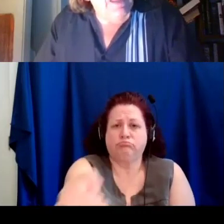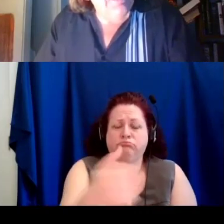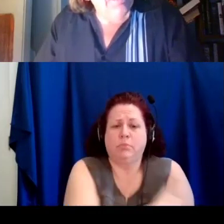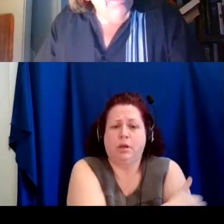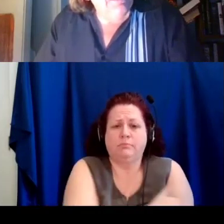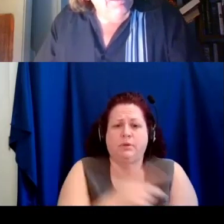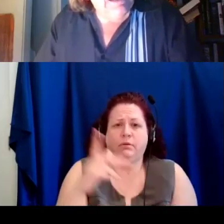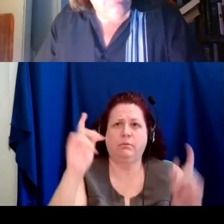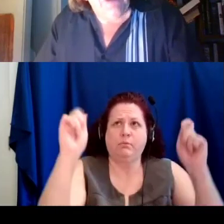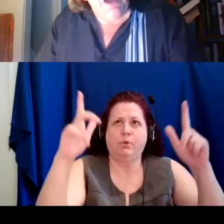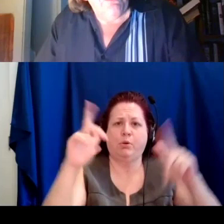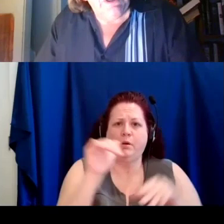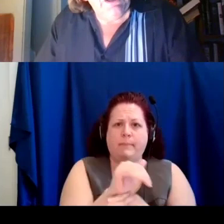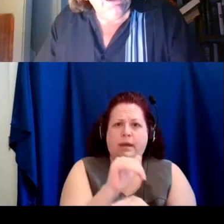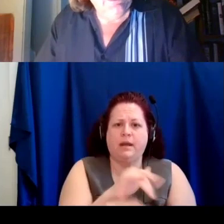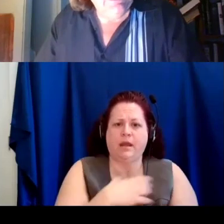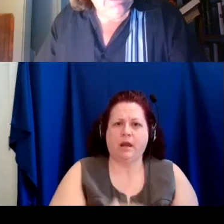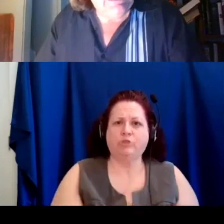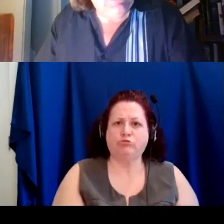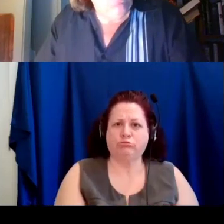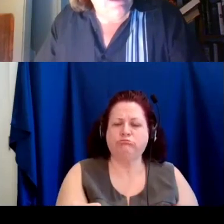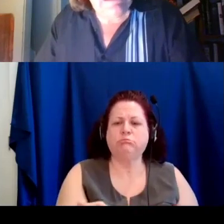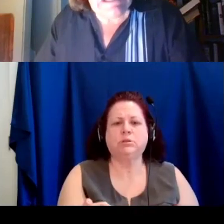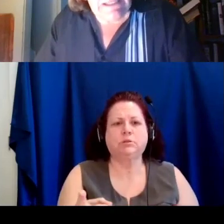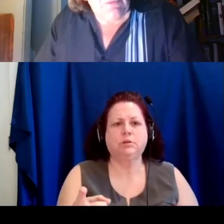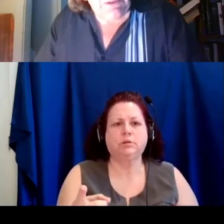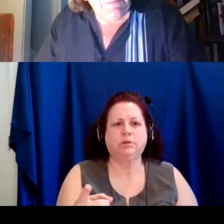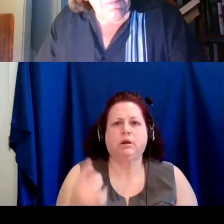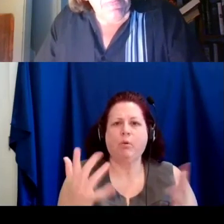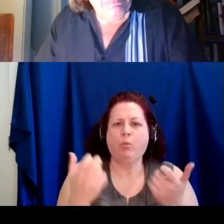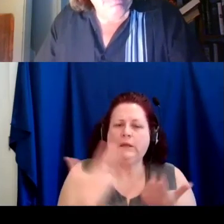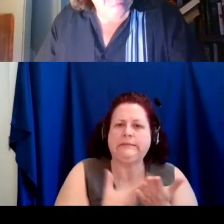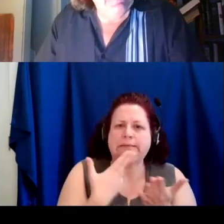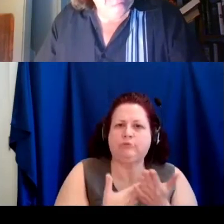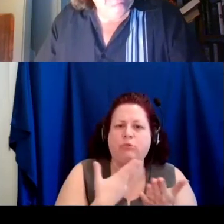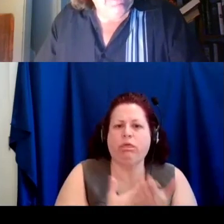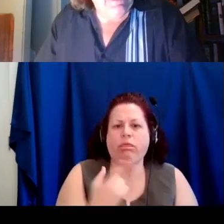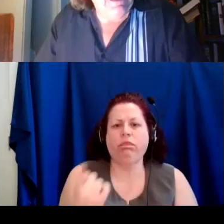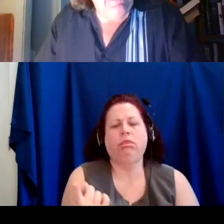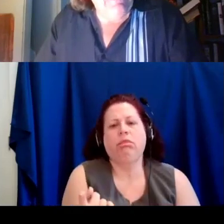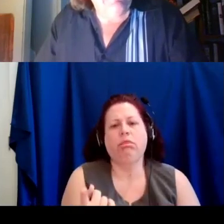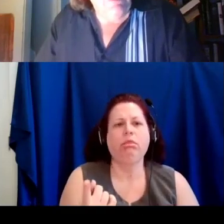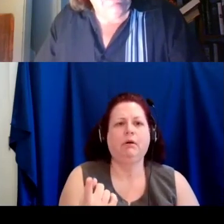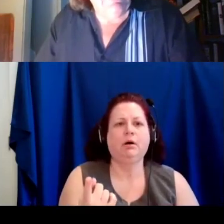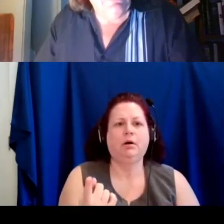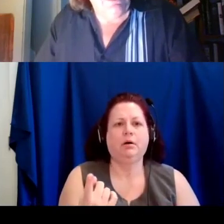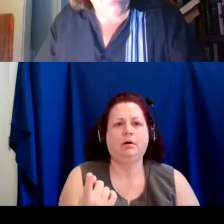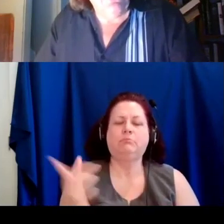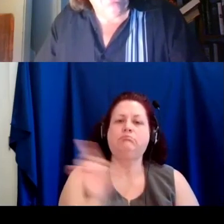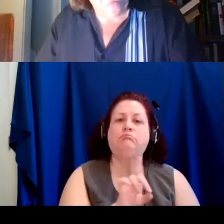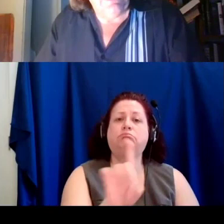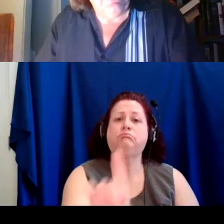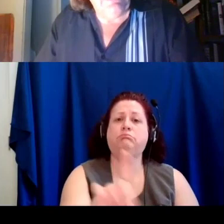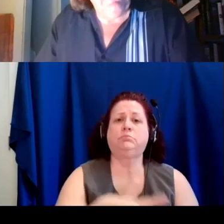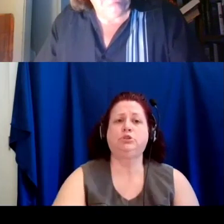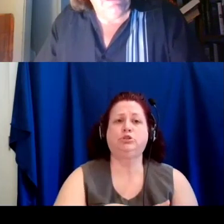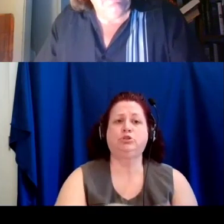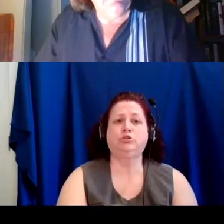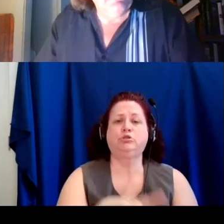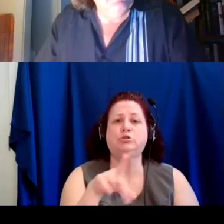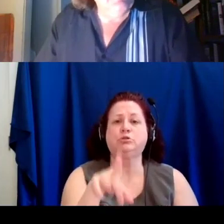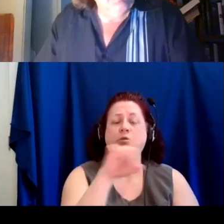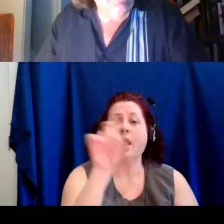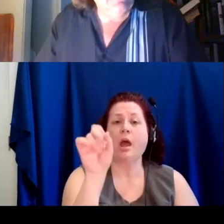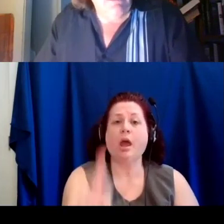at night, and he was hungry, and he wanted cereal. And he went to the charge nurse and he